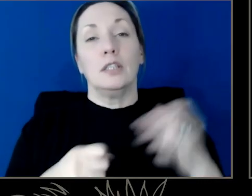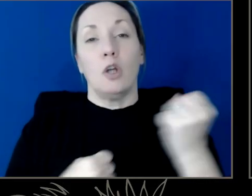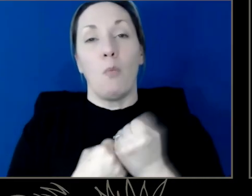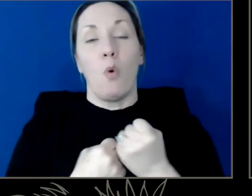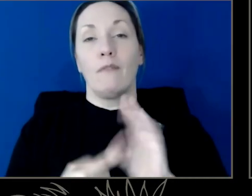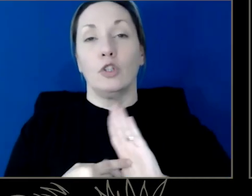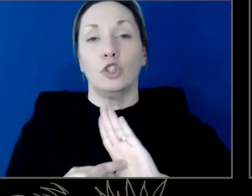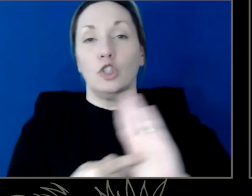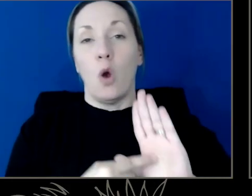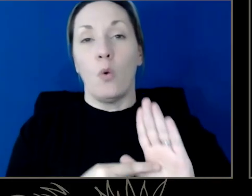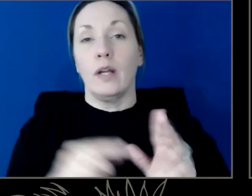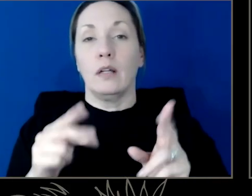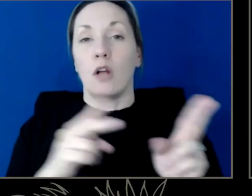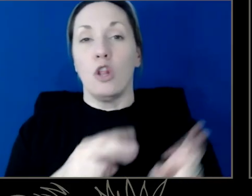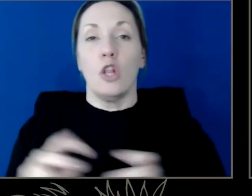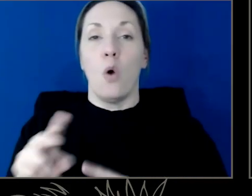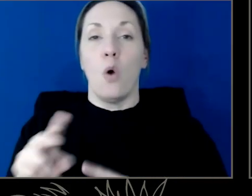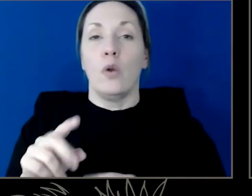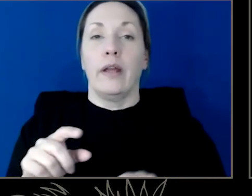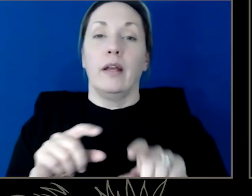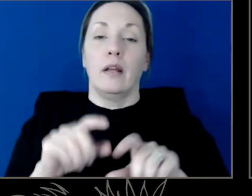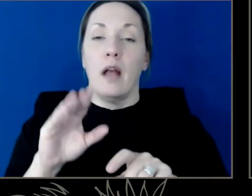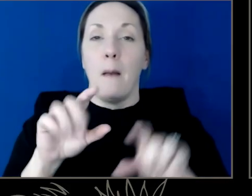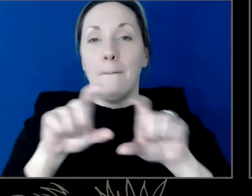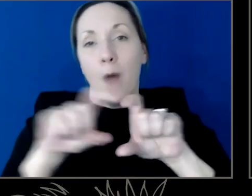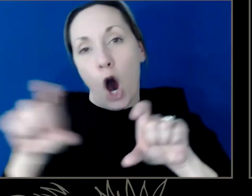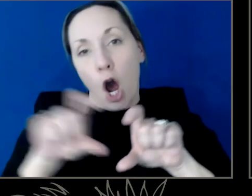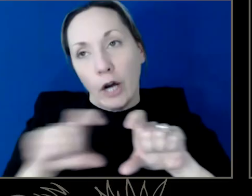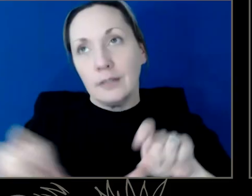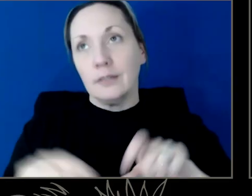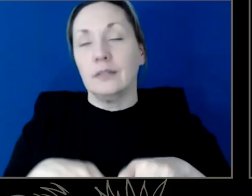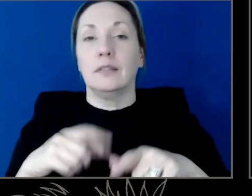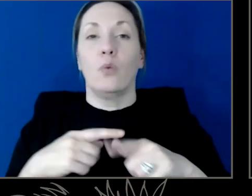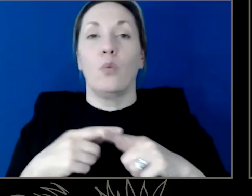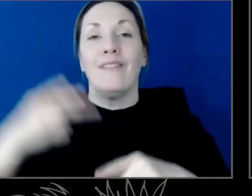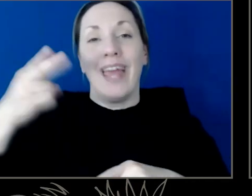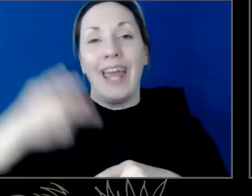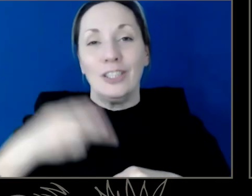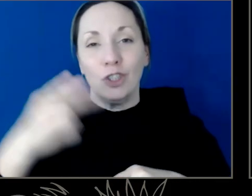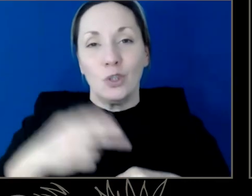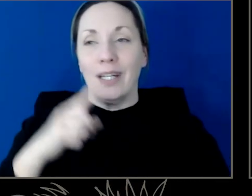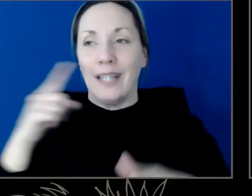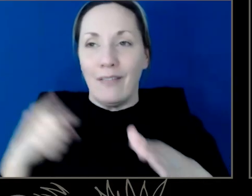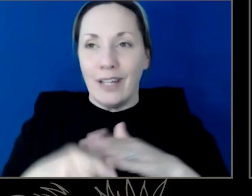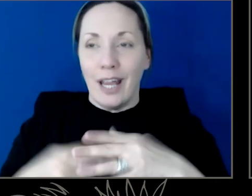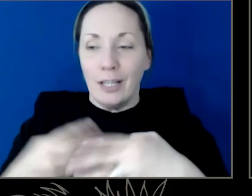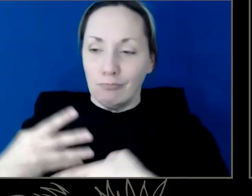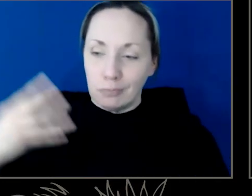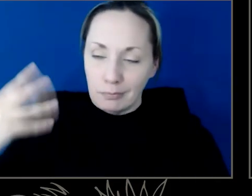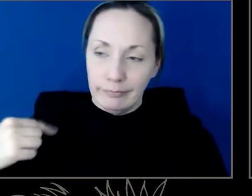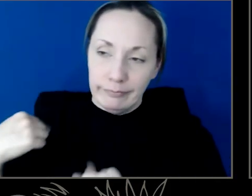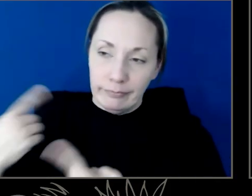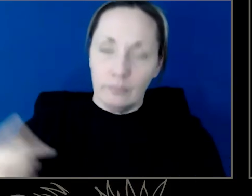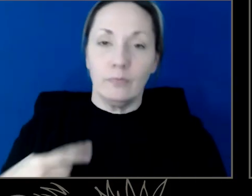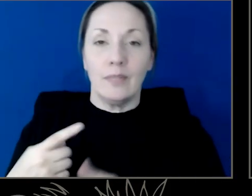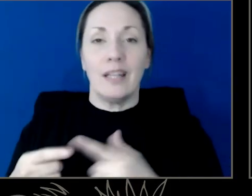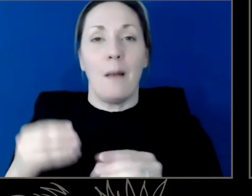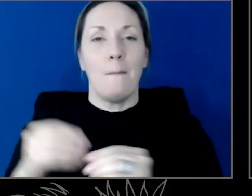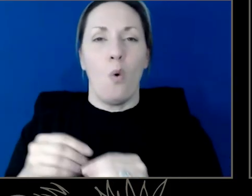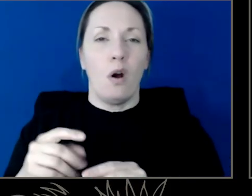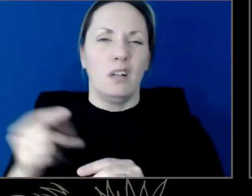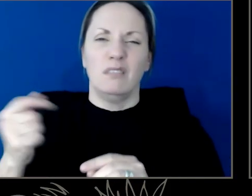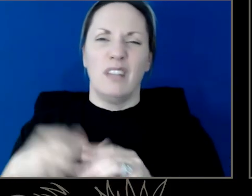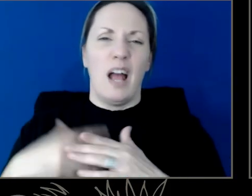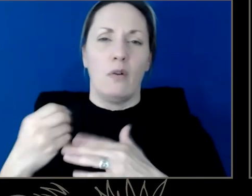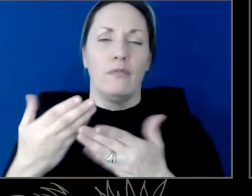support for showing loading bars on page transitions. You get history navigation, scroll restoration, and more